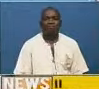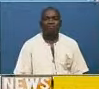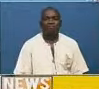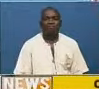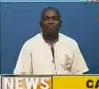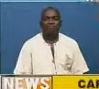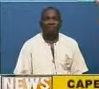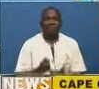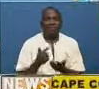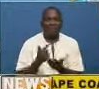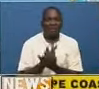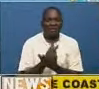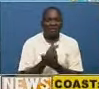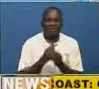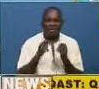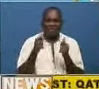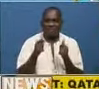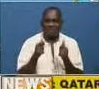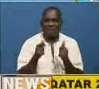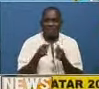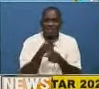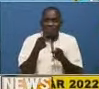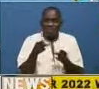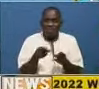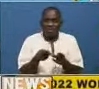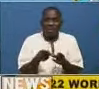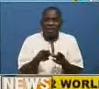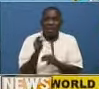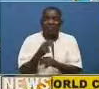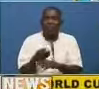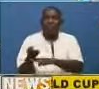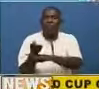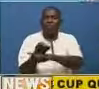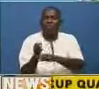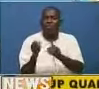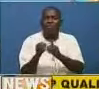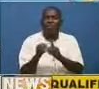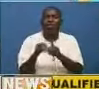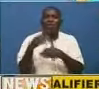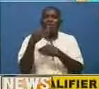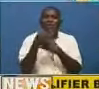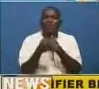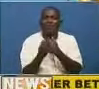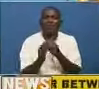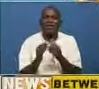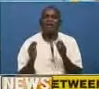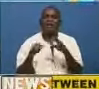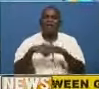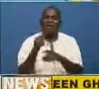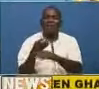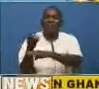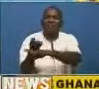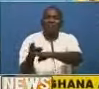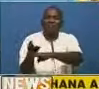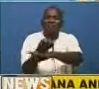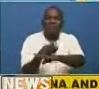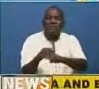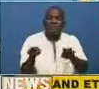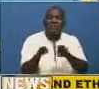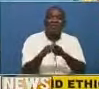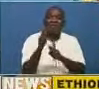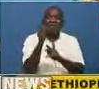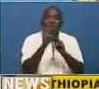Well, Ghana is fast becoming a hub for alms begging, where foreigners and some Ghanaian nationals have turned the act